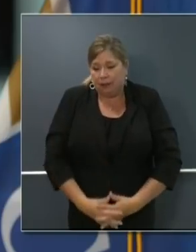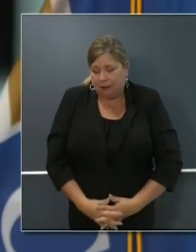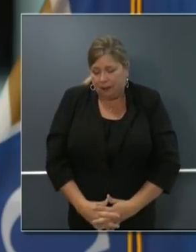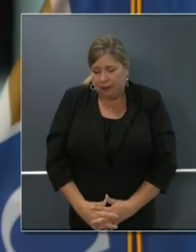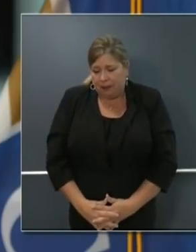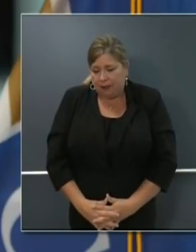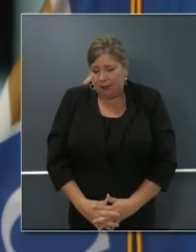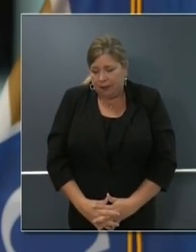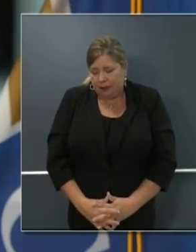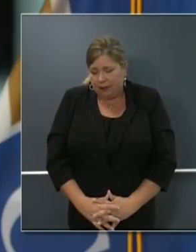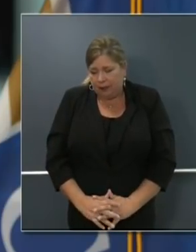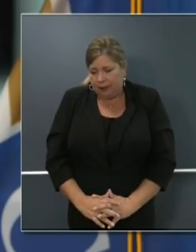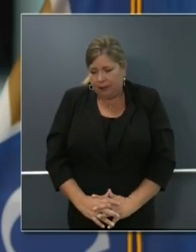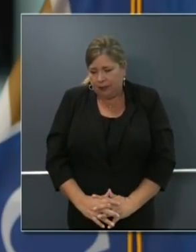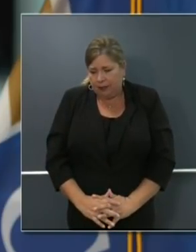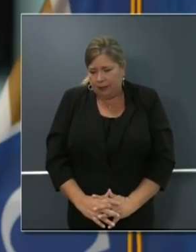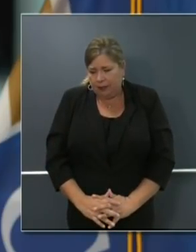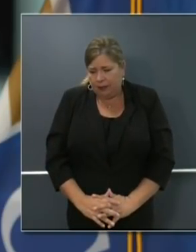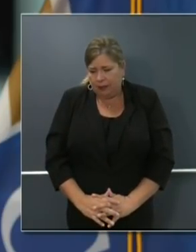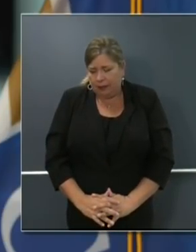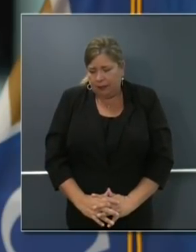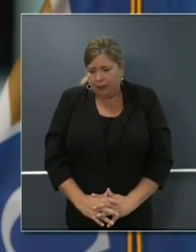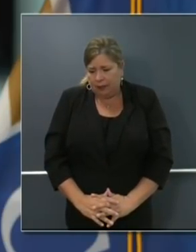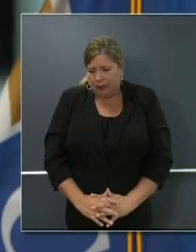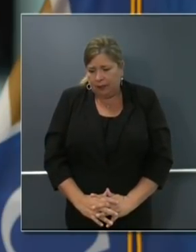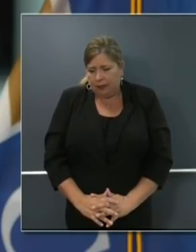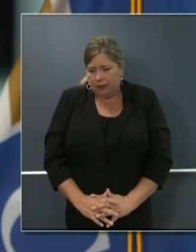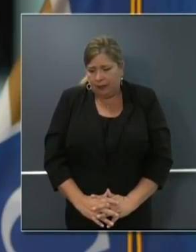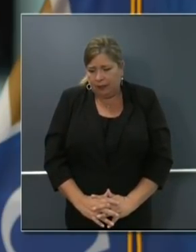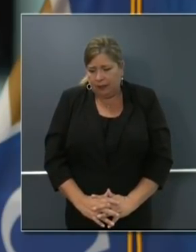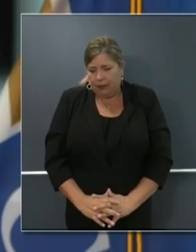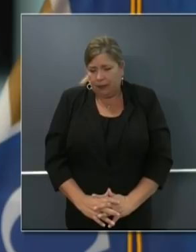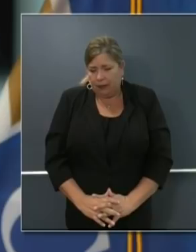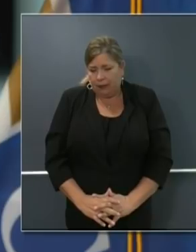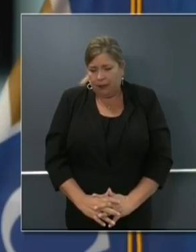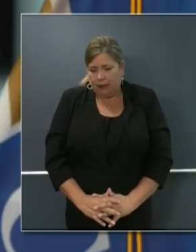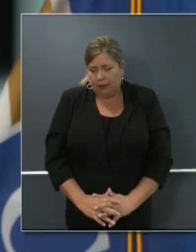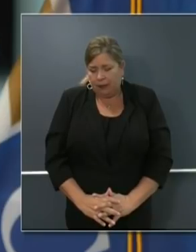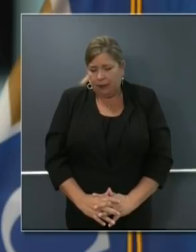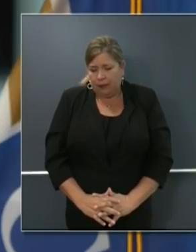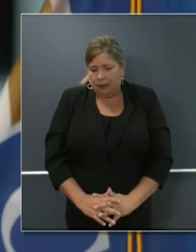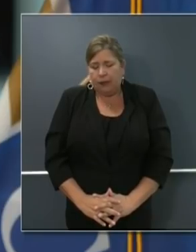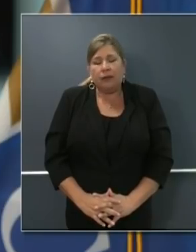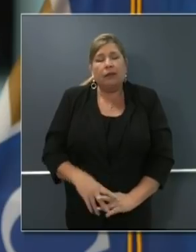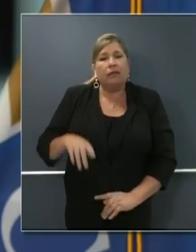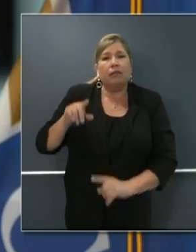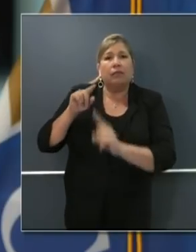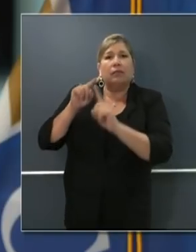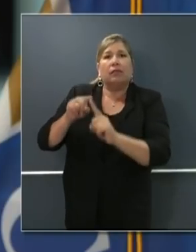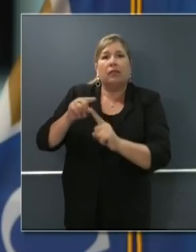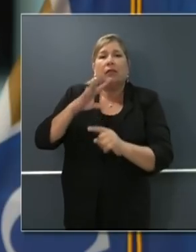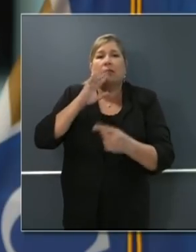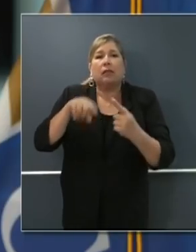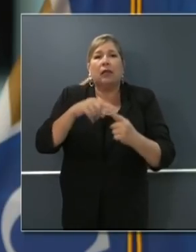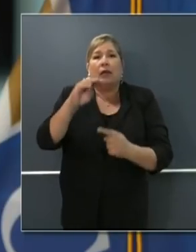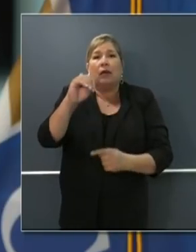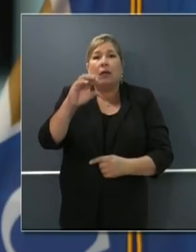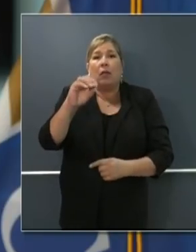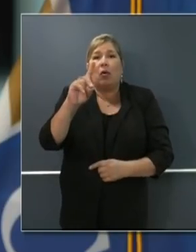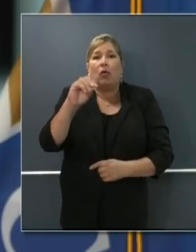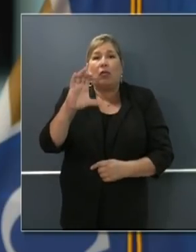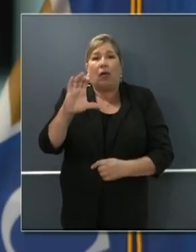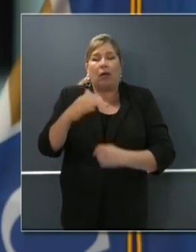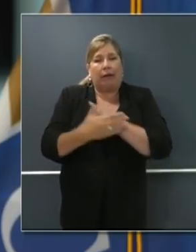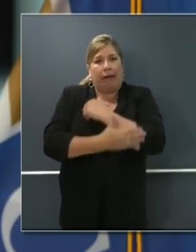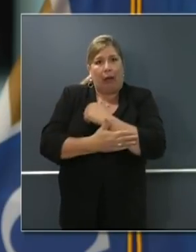Governor, we've seen some motion in Modoc County to possibly allow some businesses to reopen